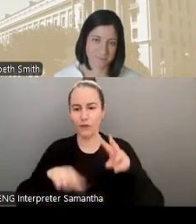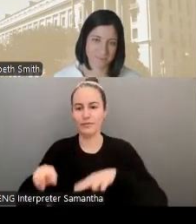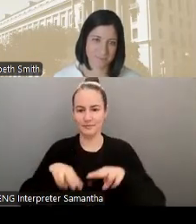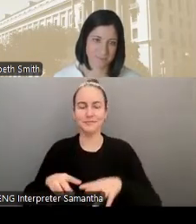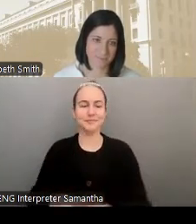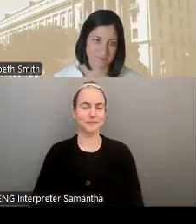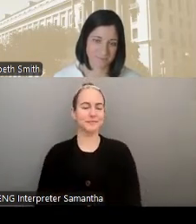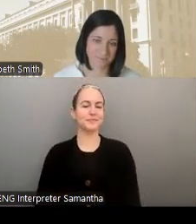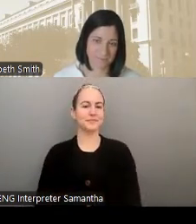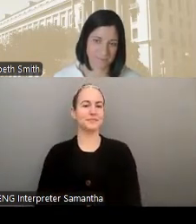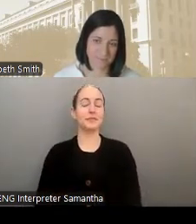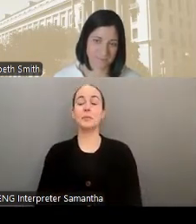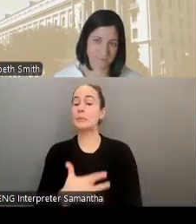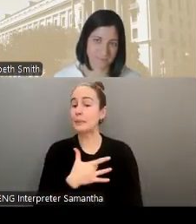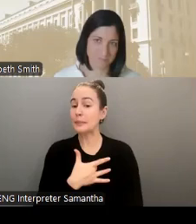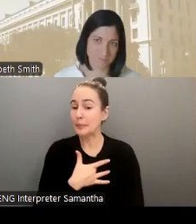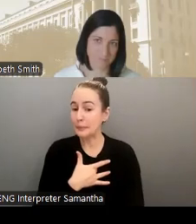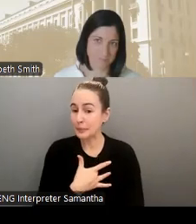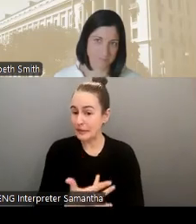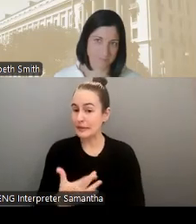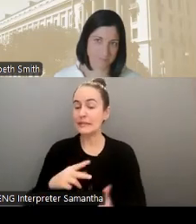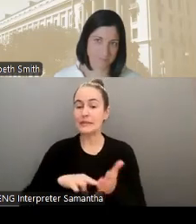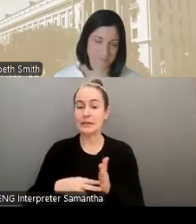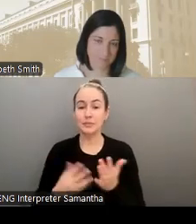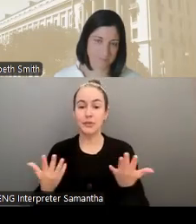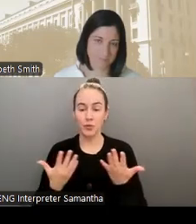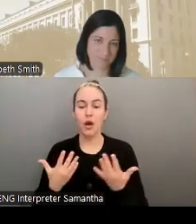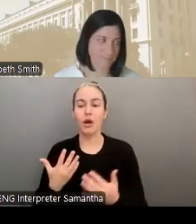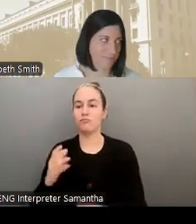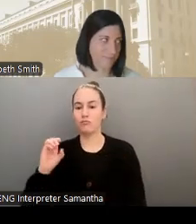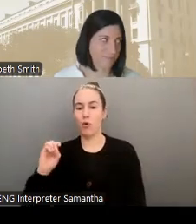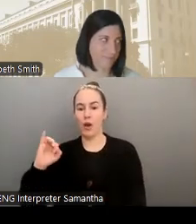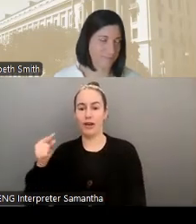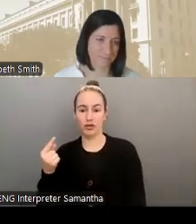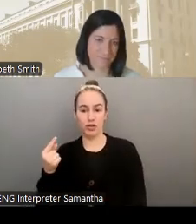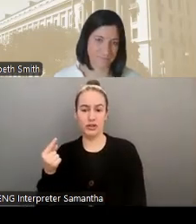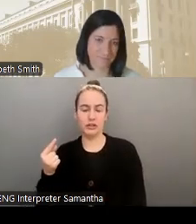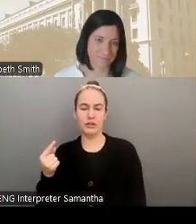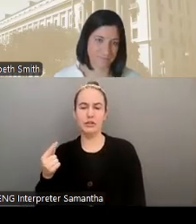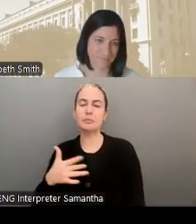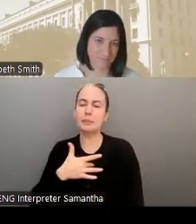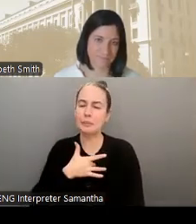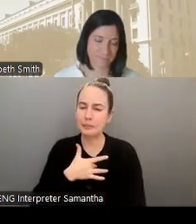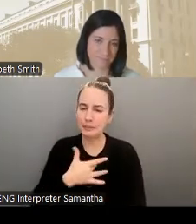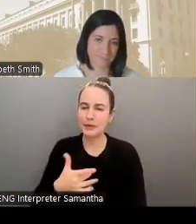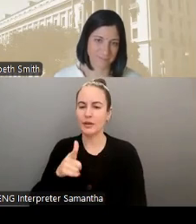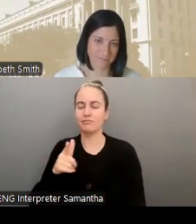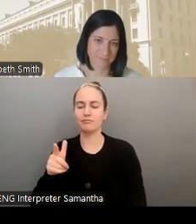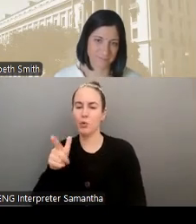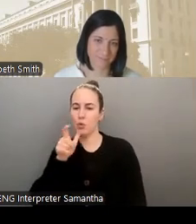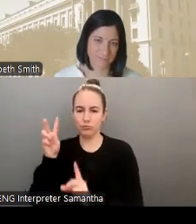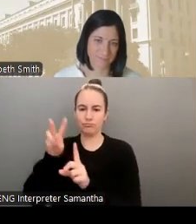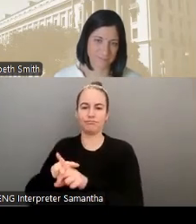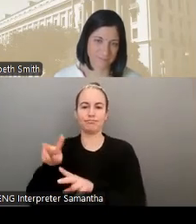generally what will happen is that someone from the OIG, would be likely the auditor in charge or someone from the